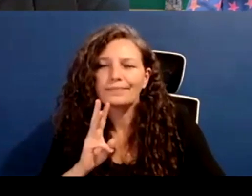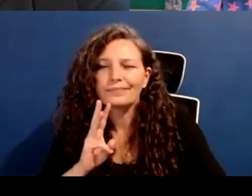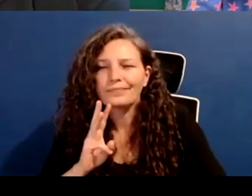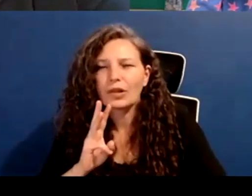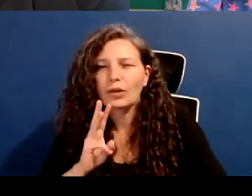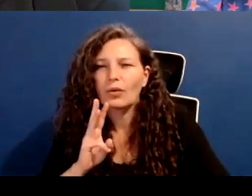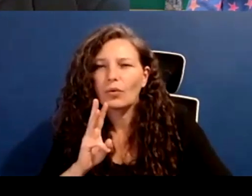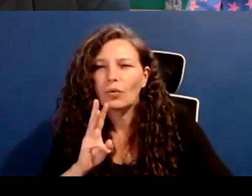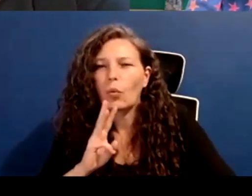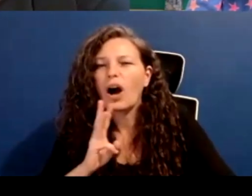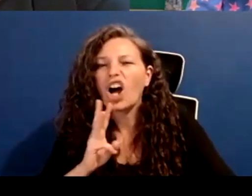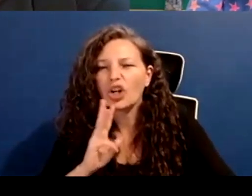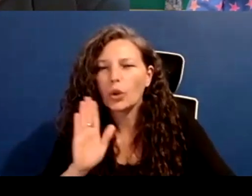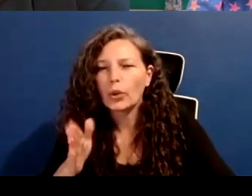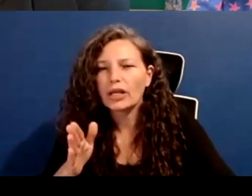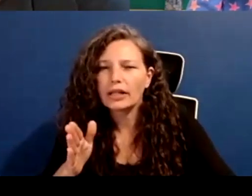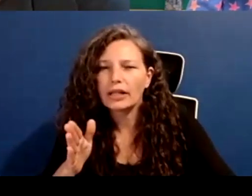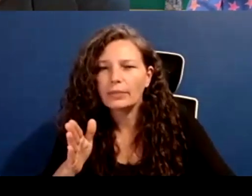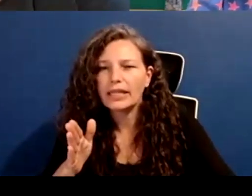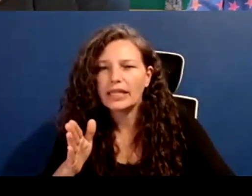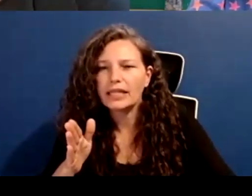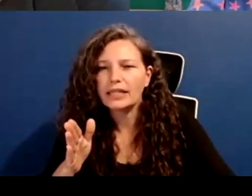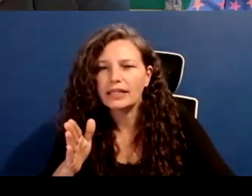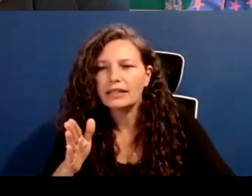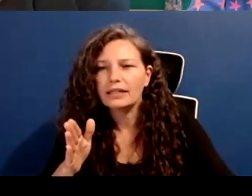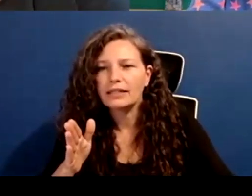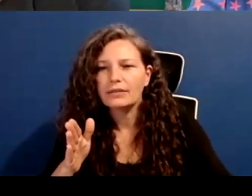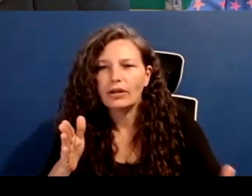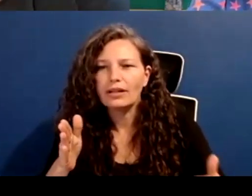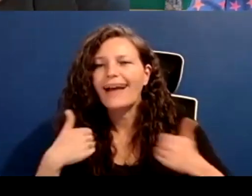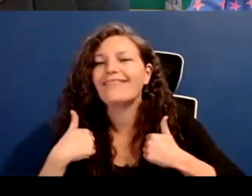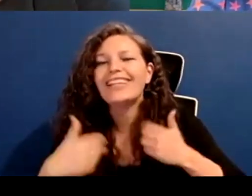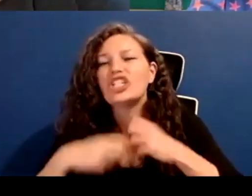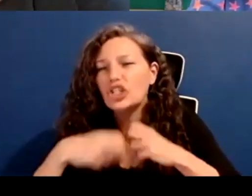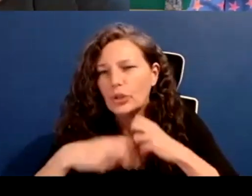And those who are able to jump in first are healed.